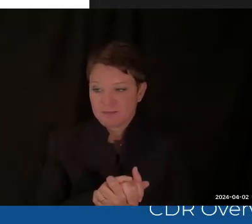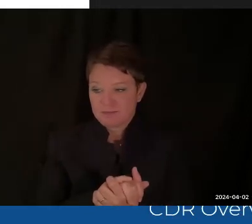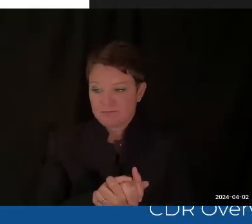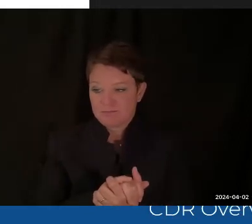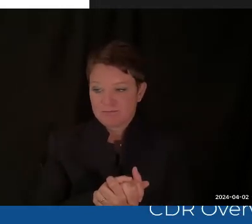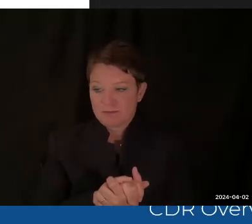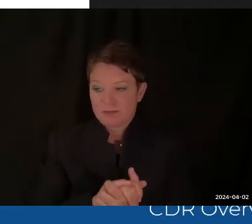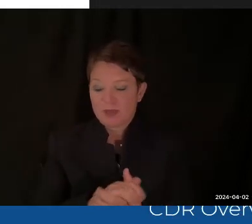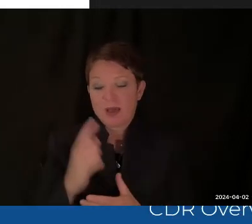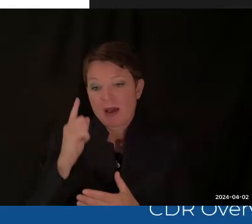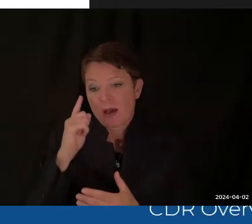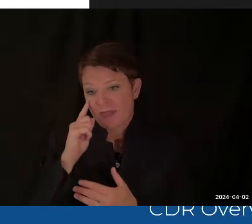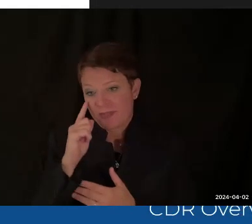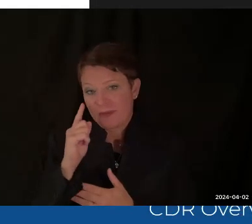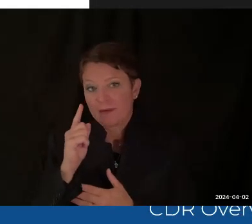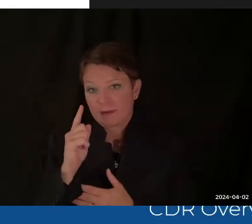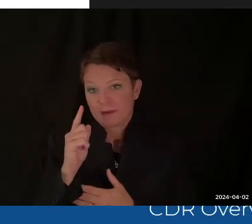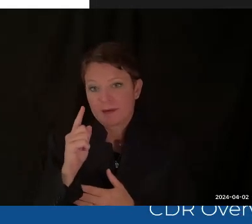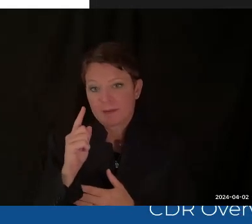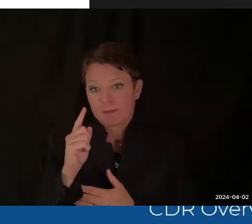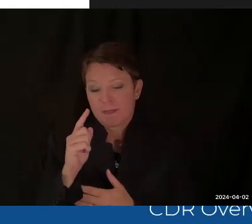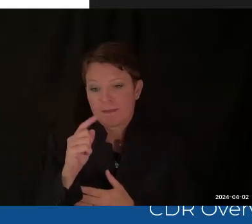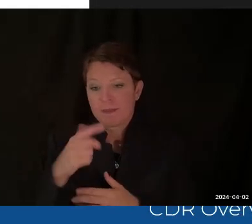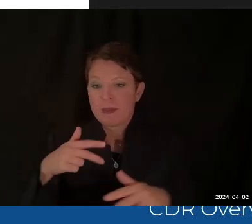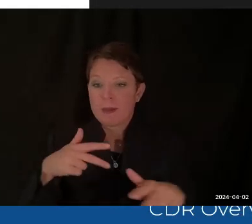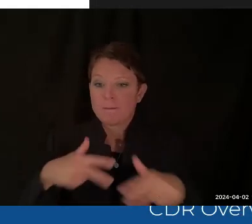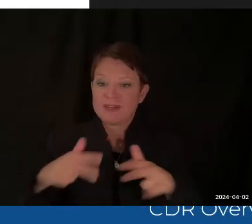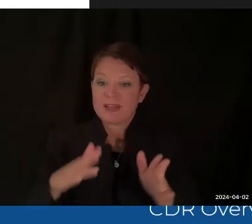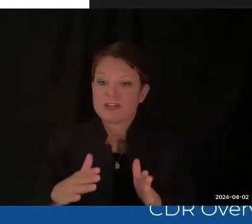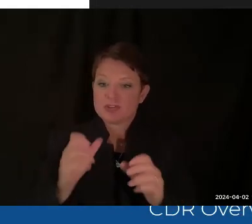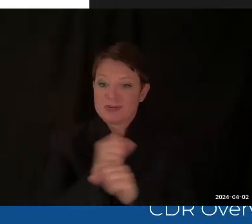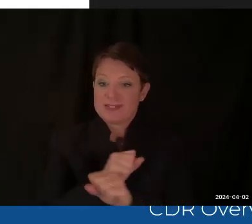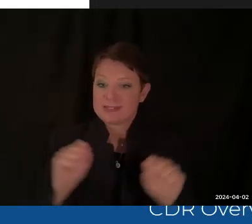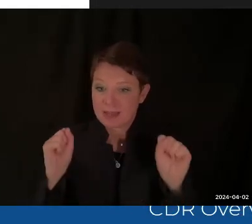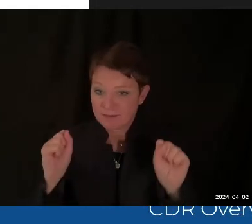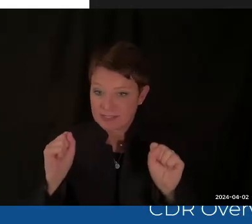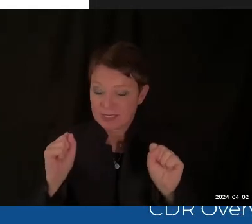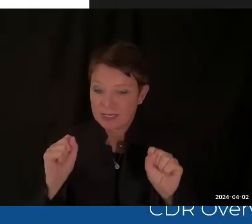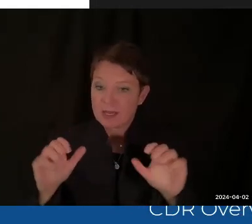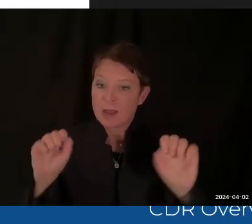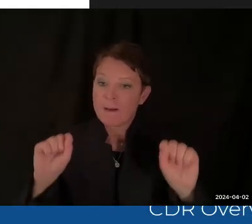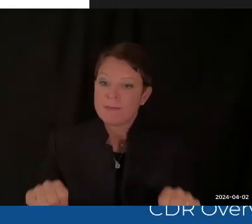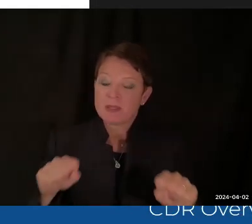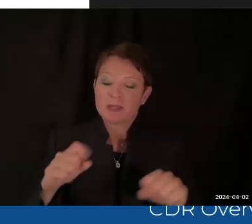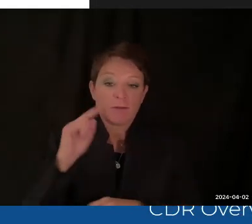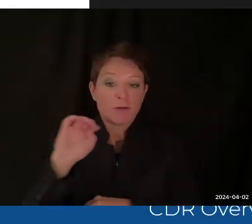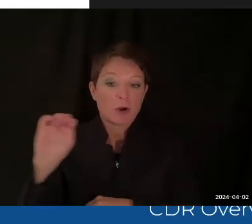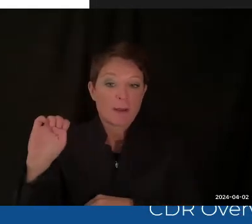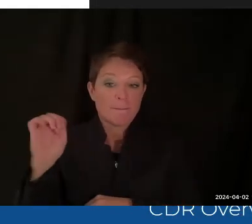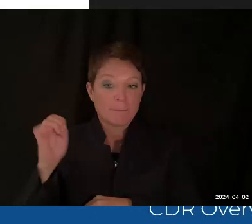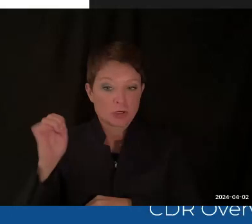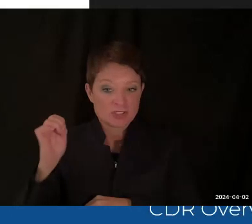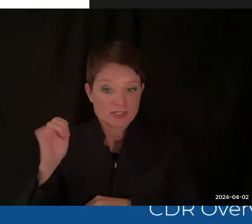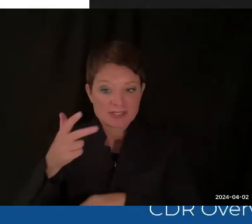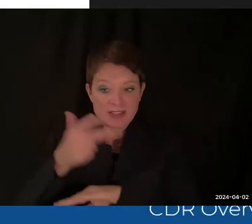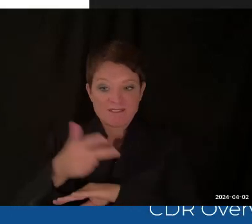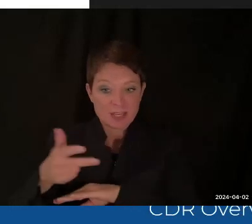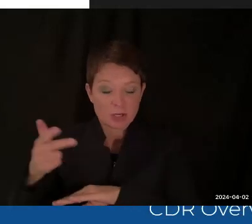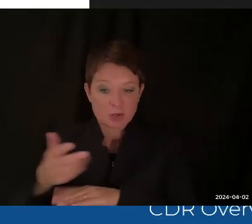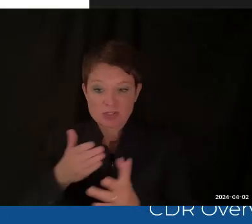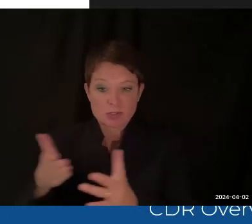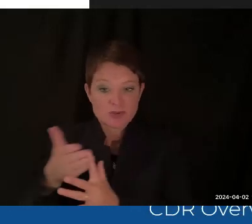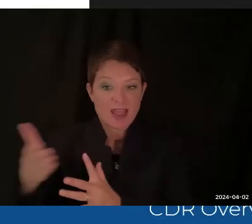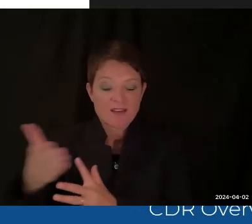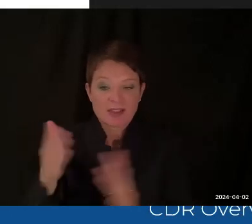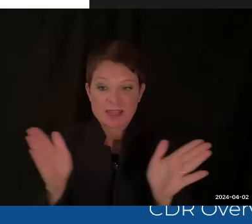Yeah, so I think pedestrian safety and the ability of emergency vehicles to navigate